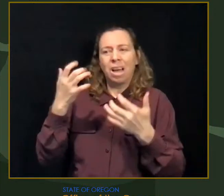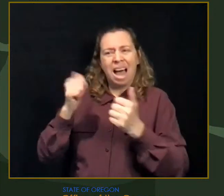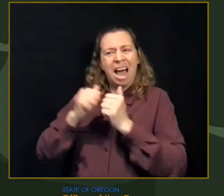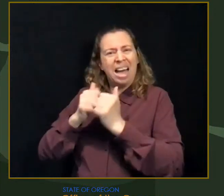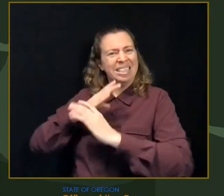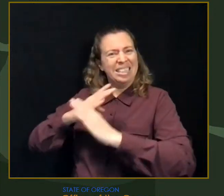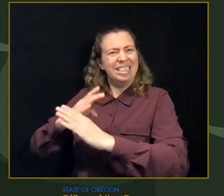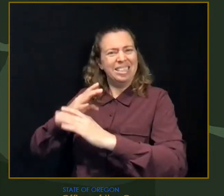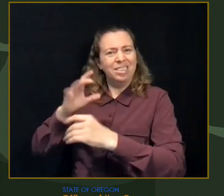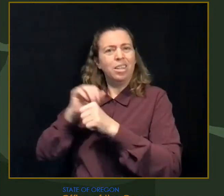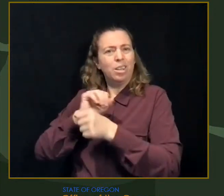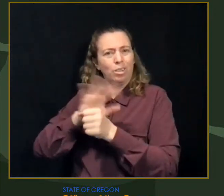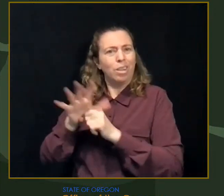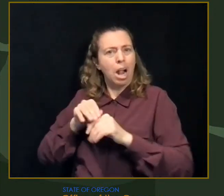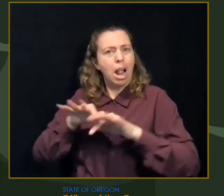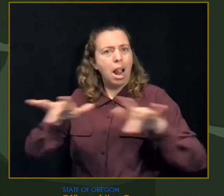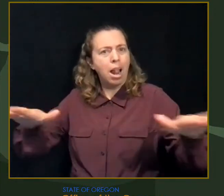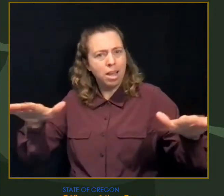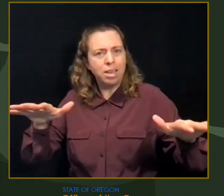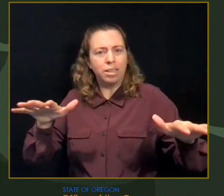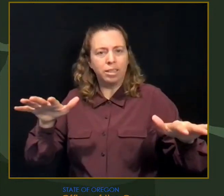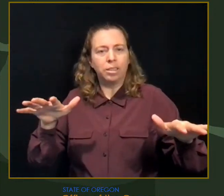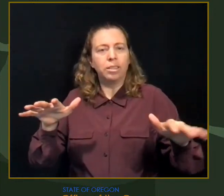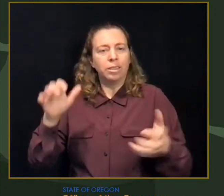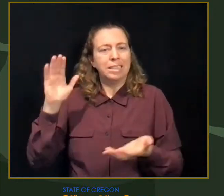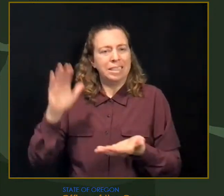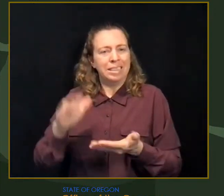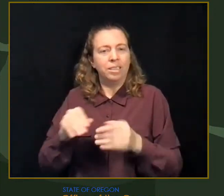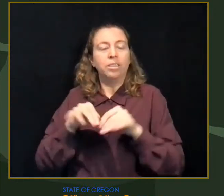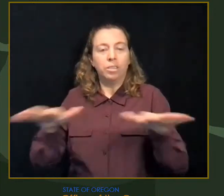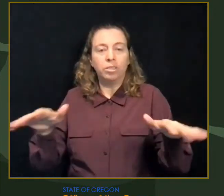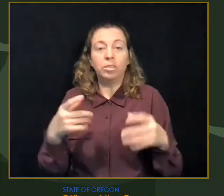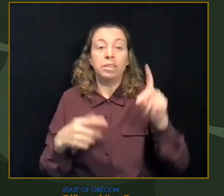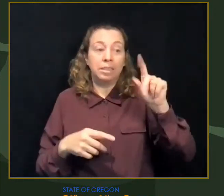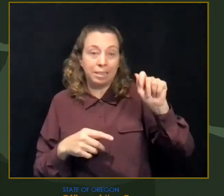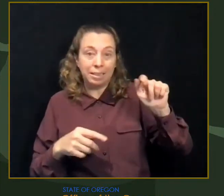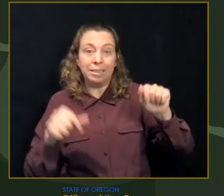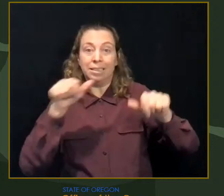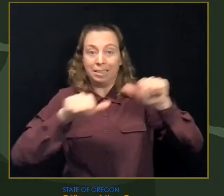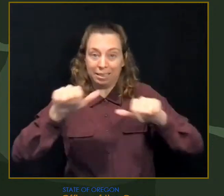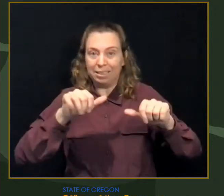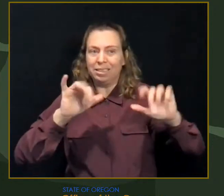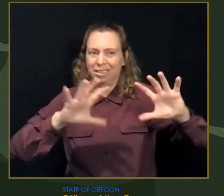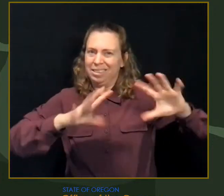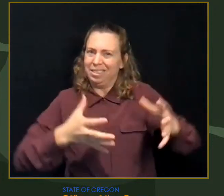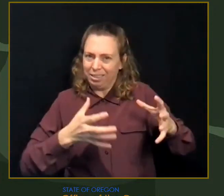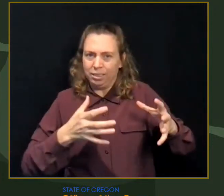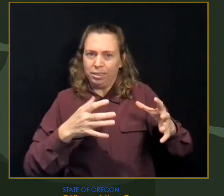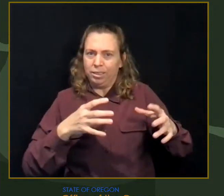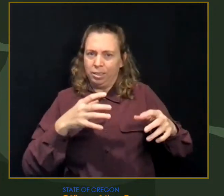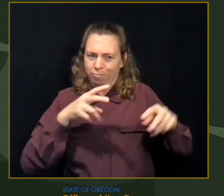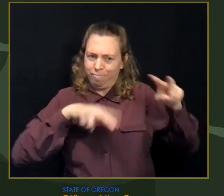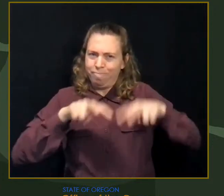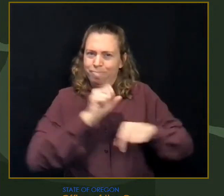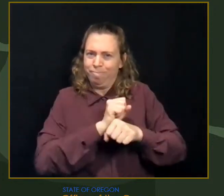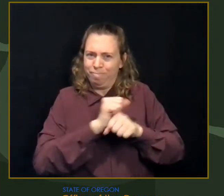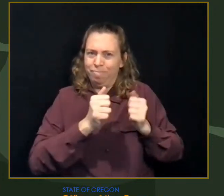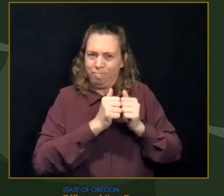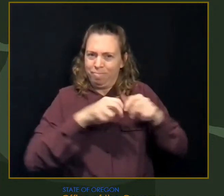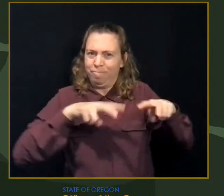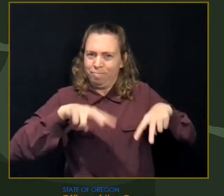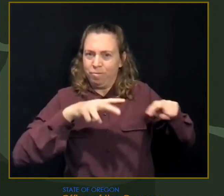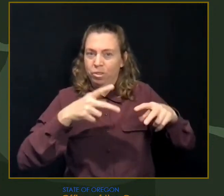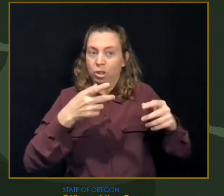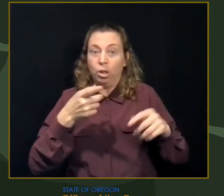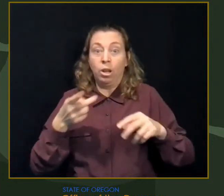science, Oregon has been a top performer in its case counts and managing surges during the pandemic. Unfortunately, in recent weeks, Oregon is